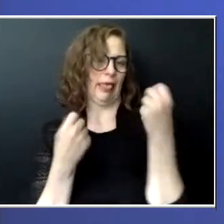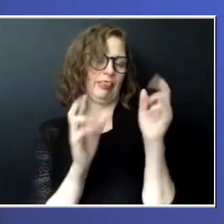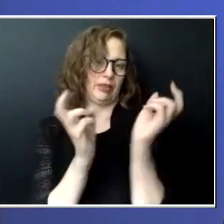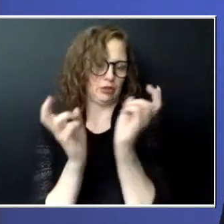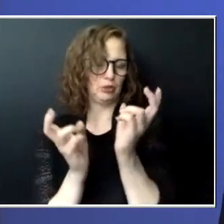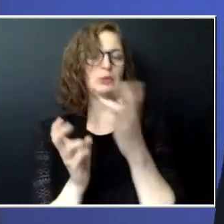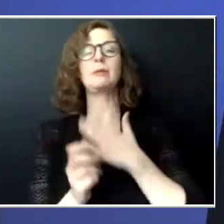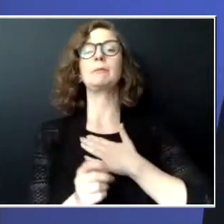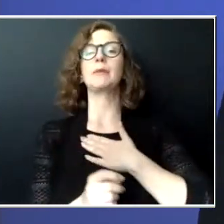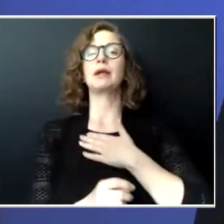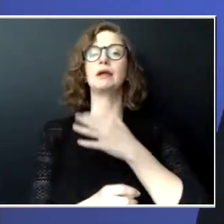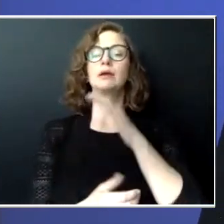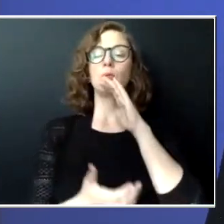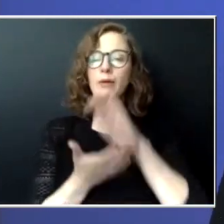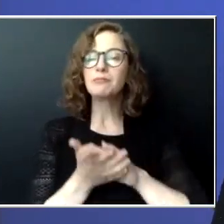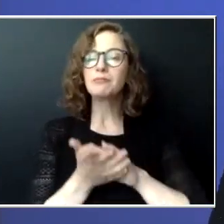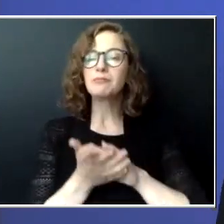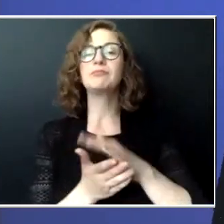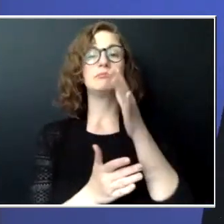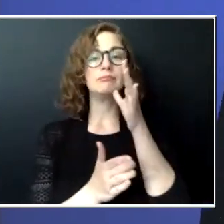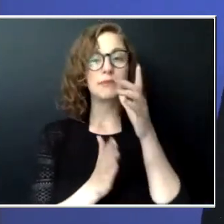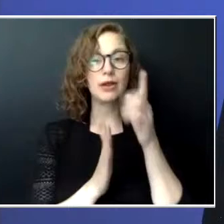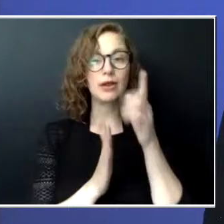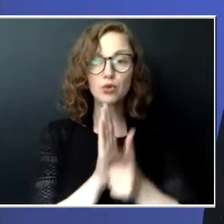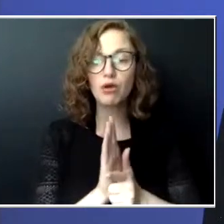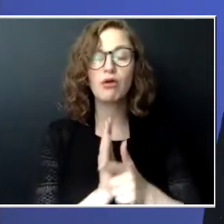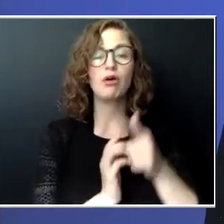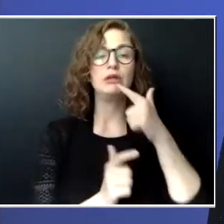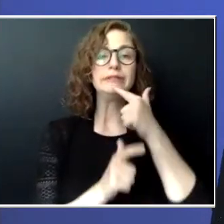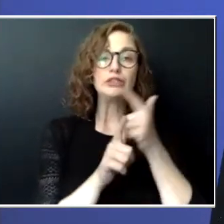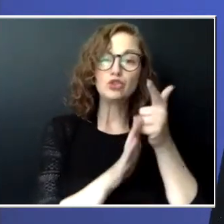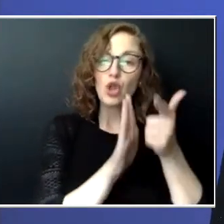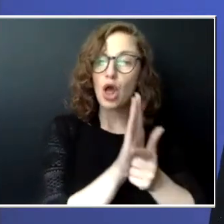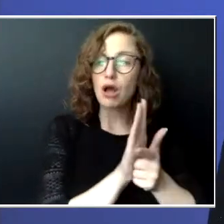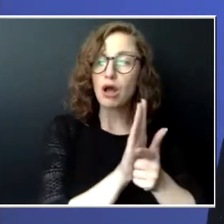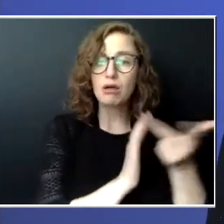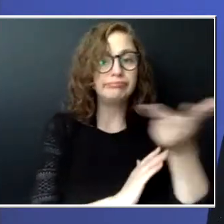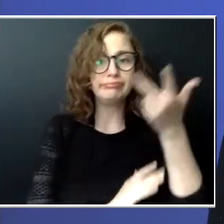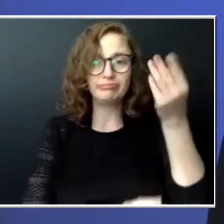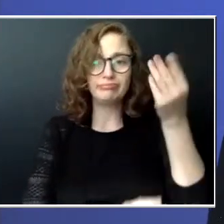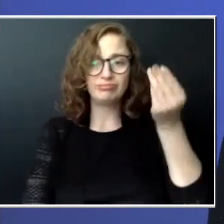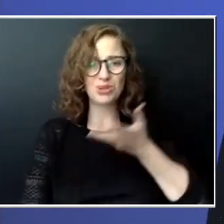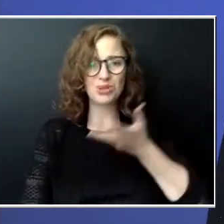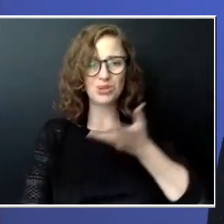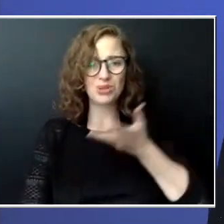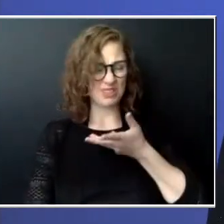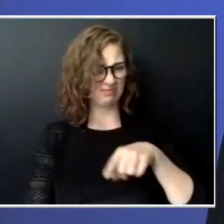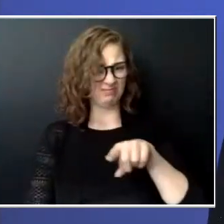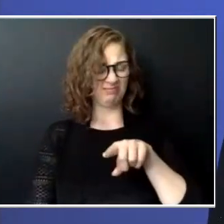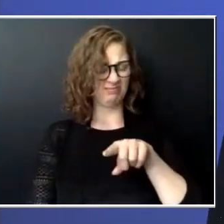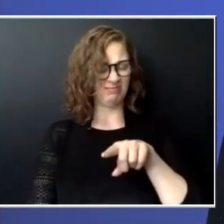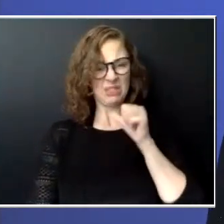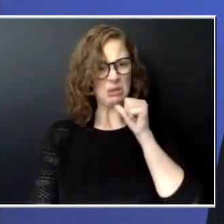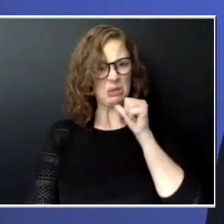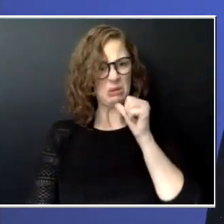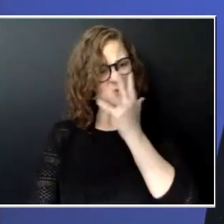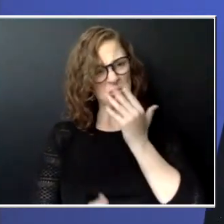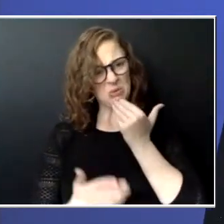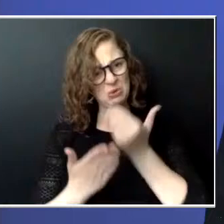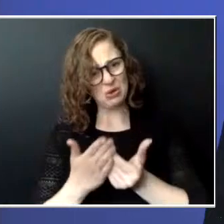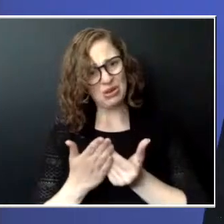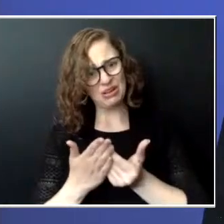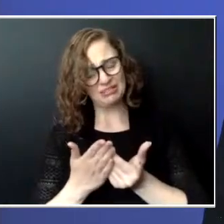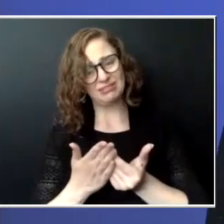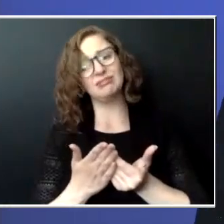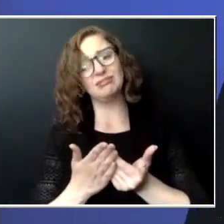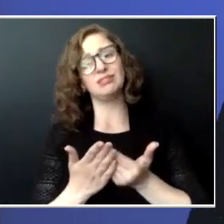told me, you don't look so good. So, and I remember Carla that's my wife,